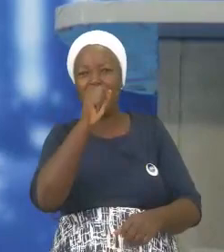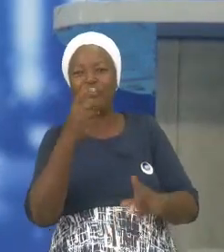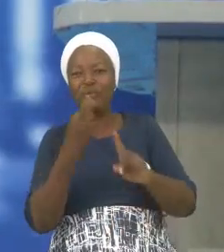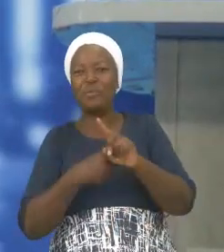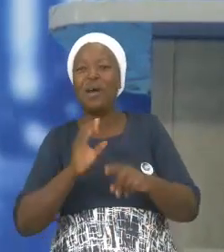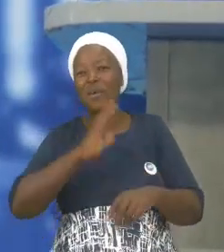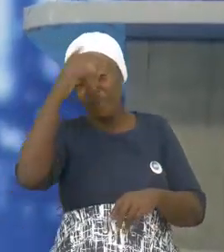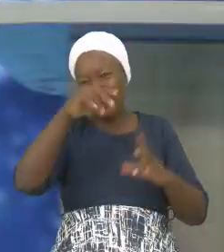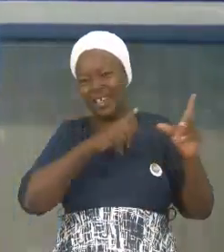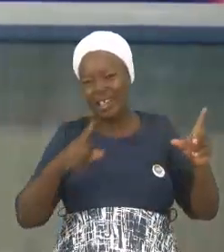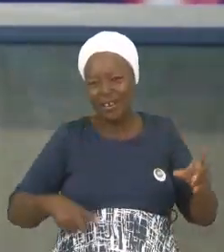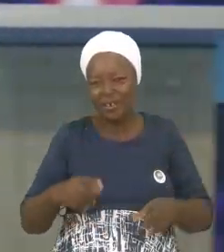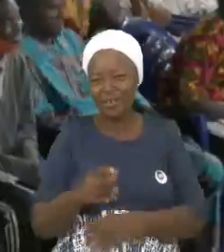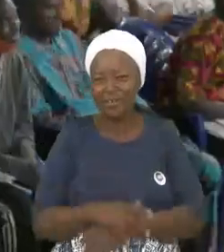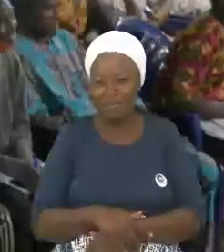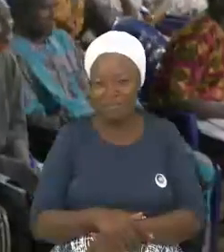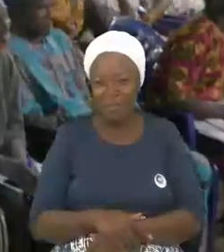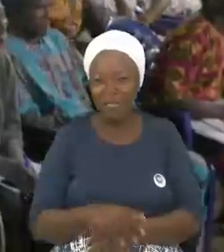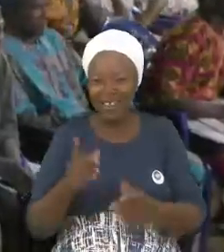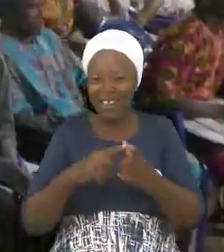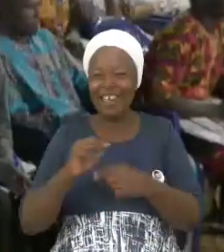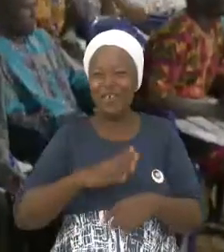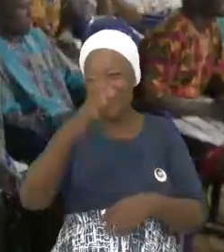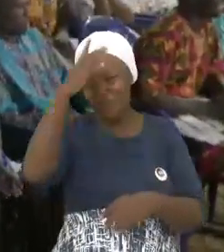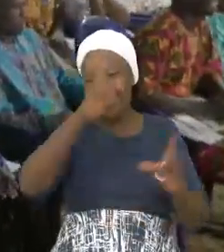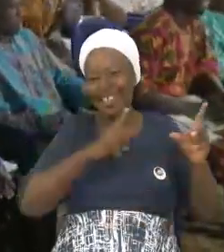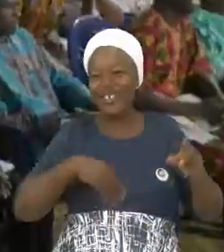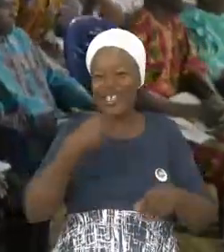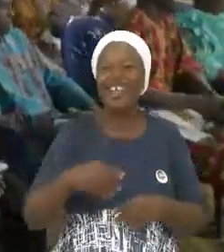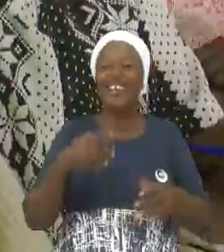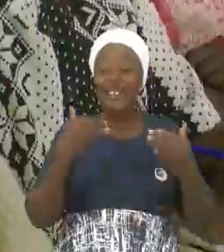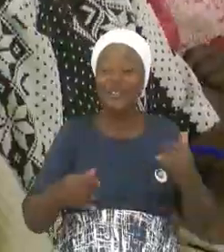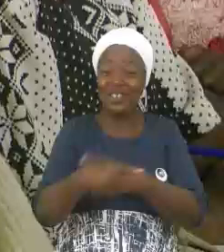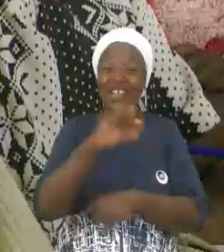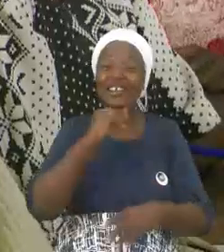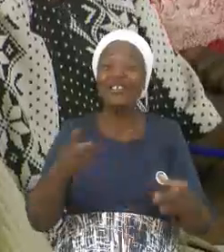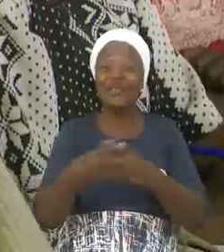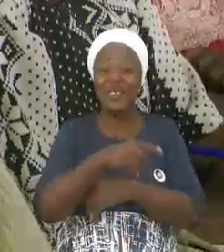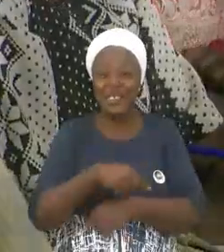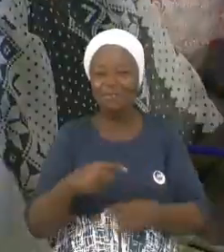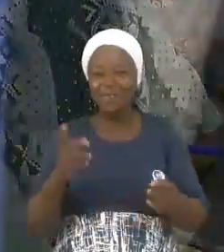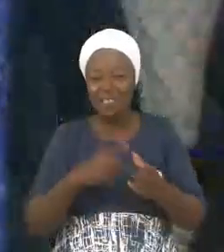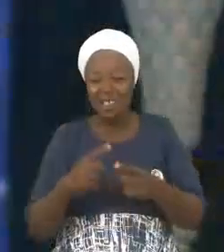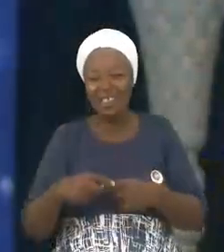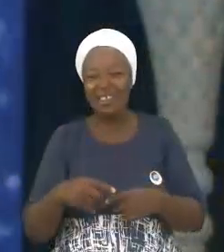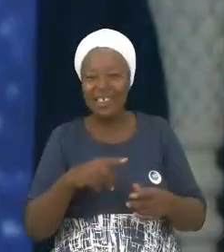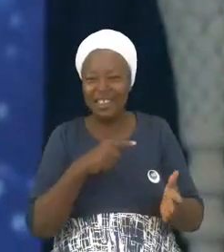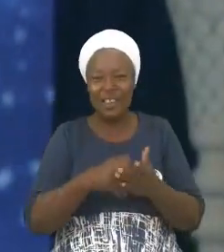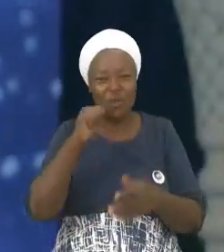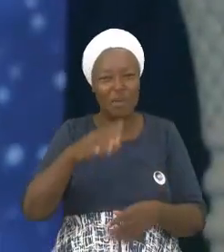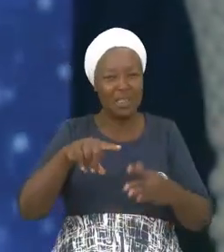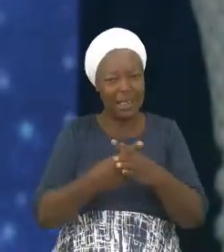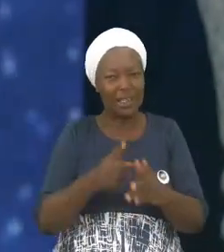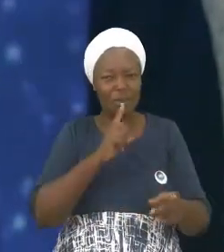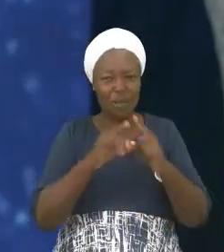microphone from me. I said, "Today is today." And then she started talking. She